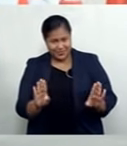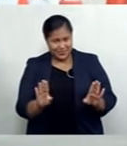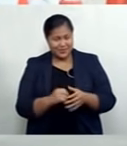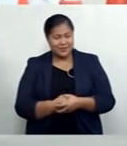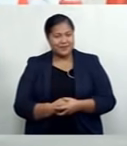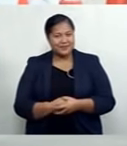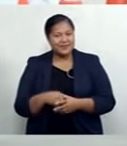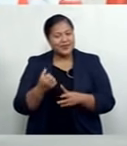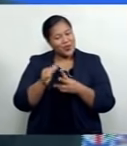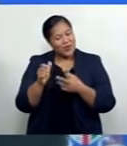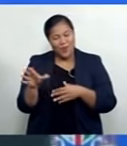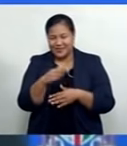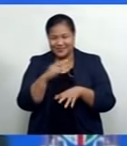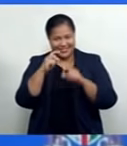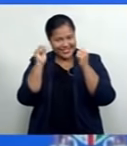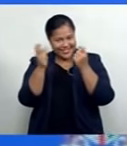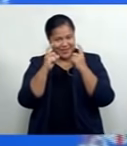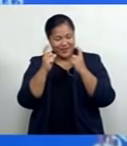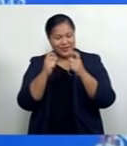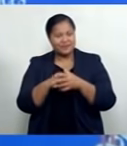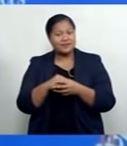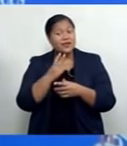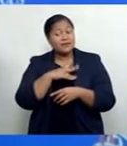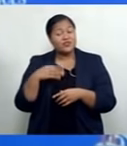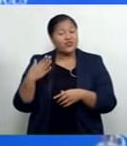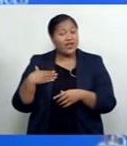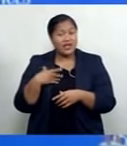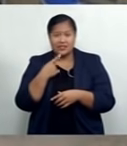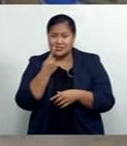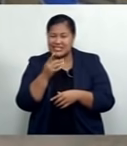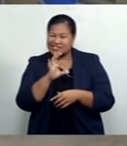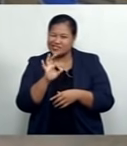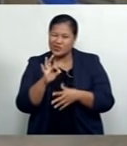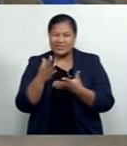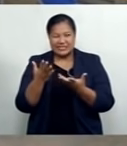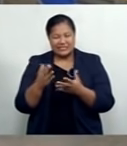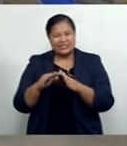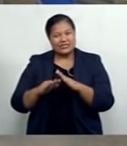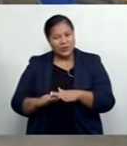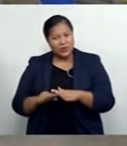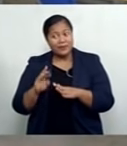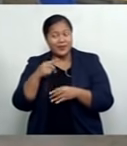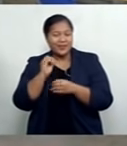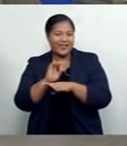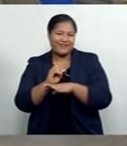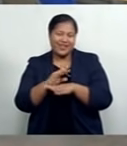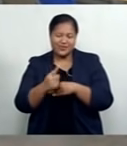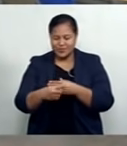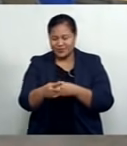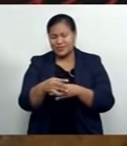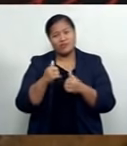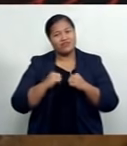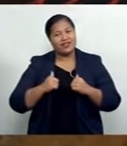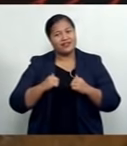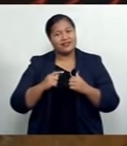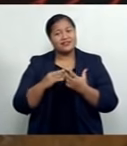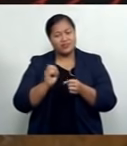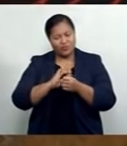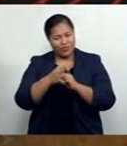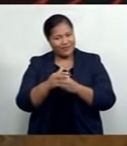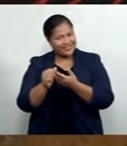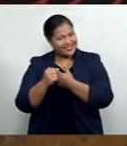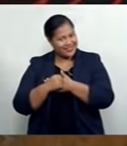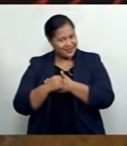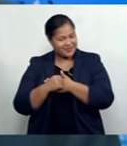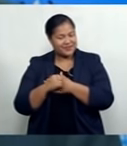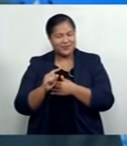we all celebrate that. The Ministry of Health says it's not resting on its laurel and advises that we continue to practice the COVID-safe measures